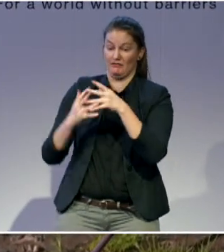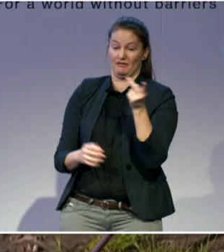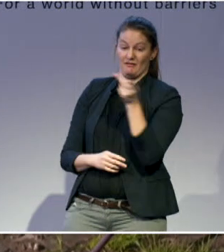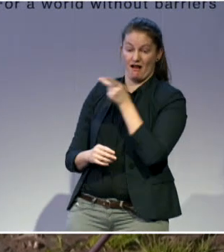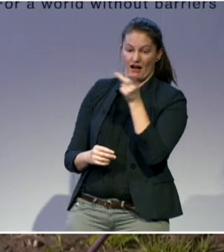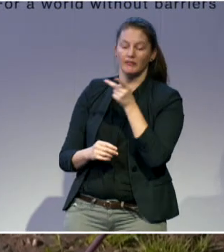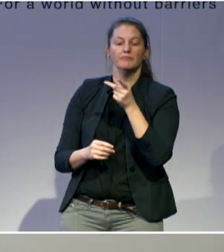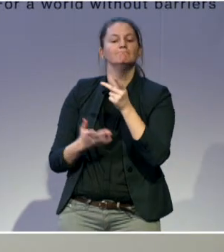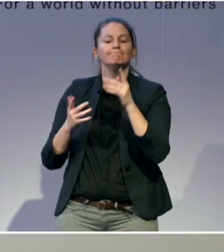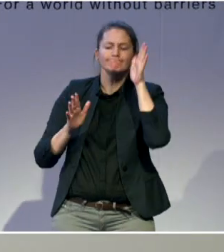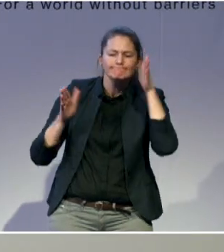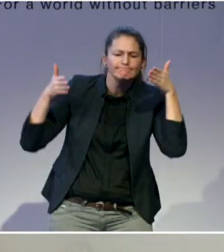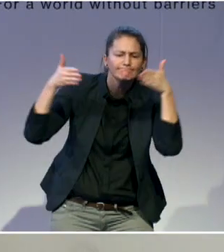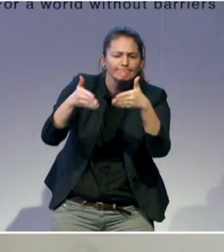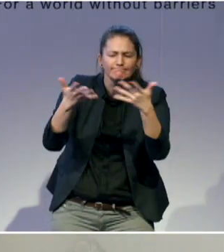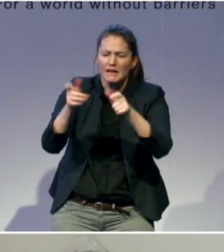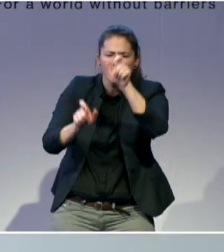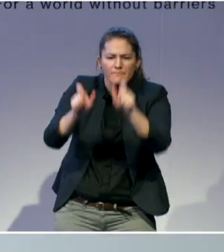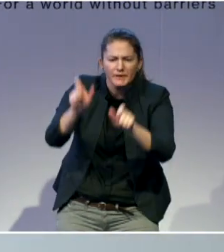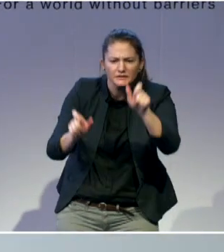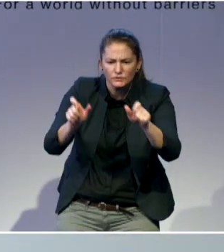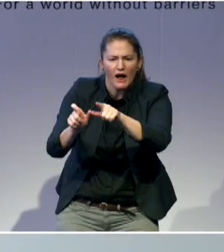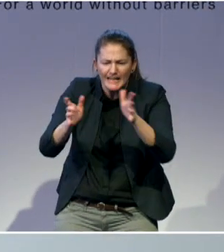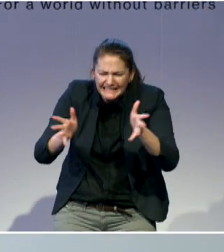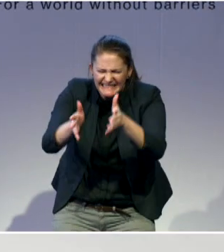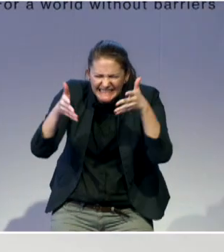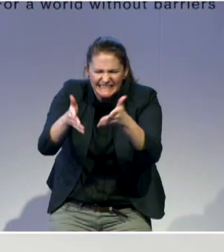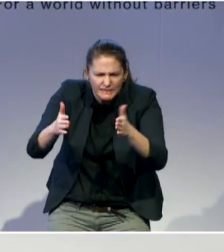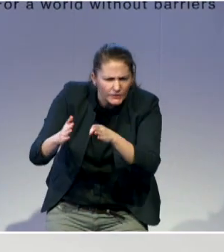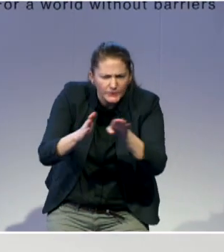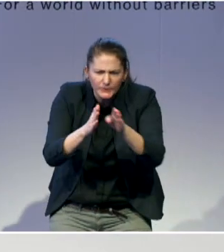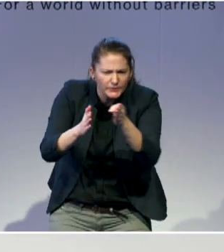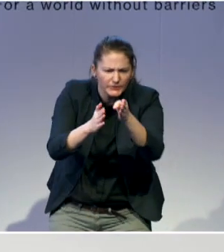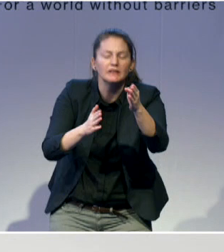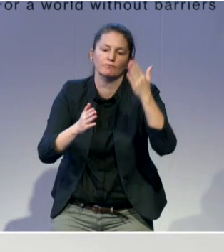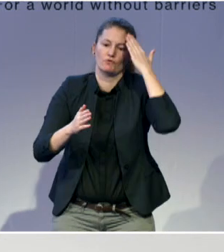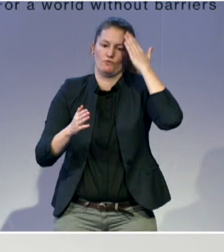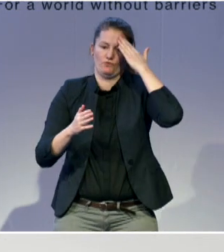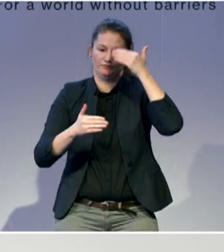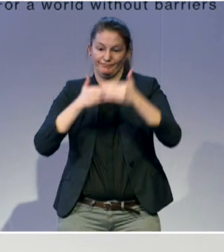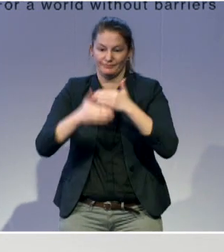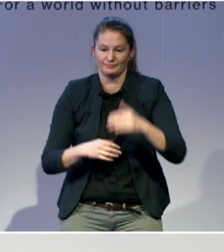professionals have been extensively trained and 50 people have benefited.